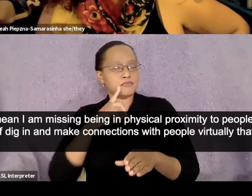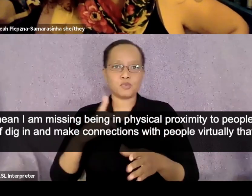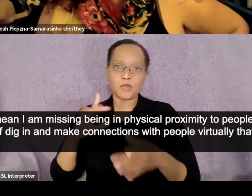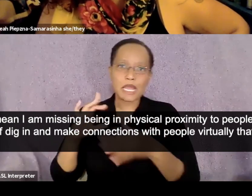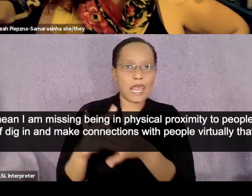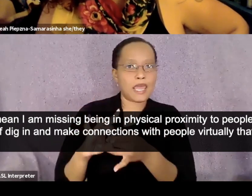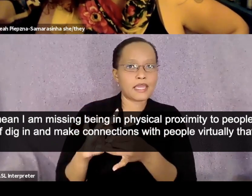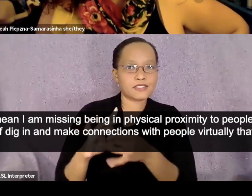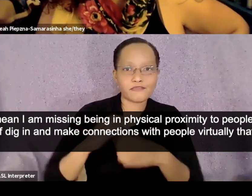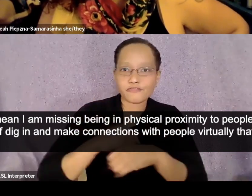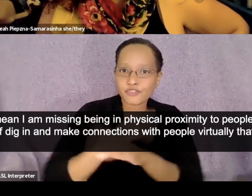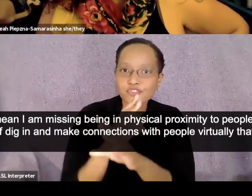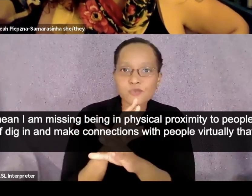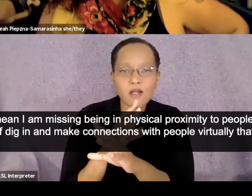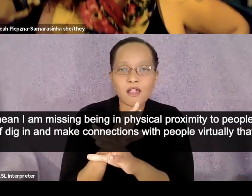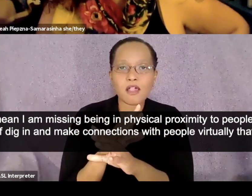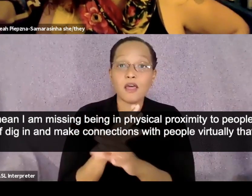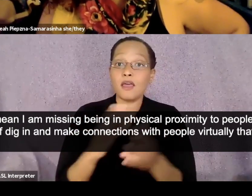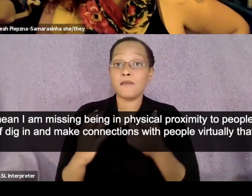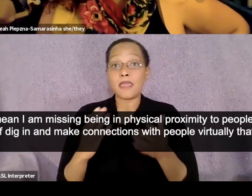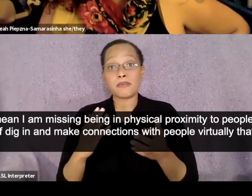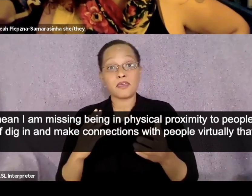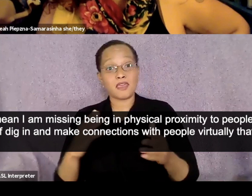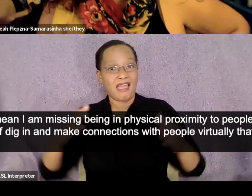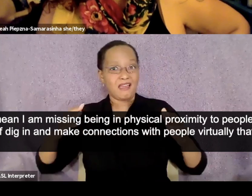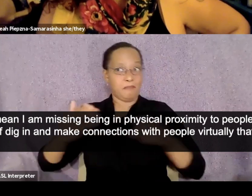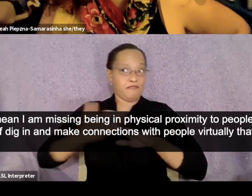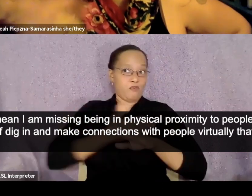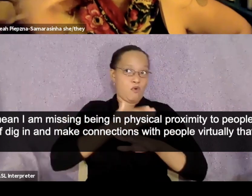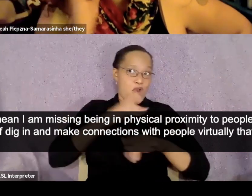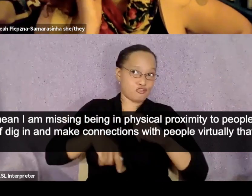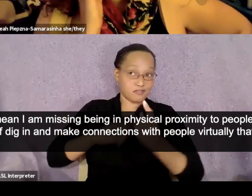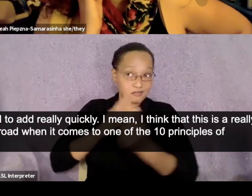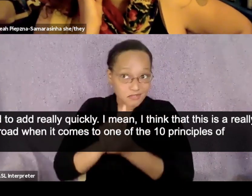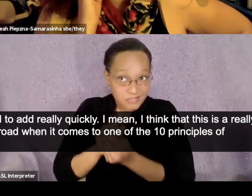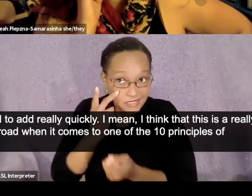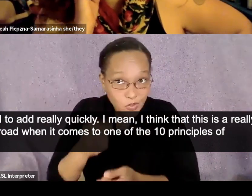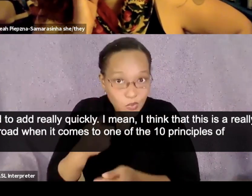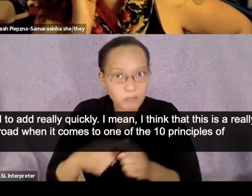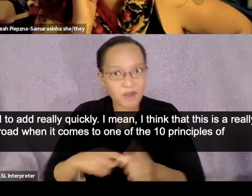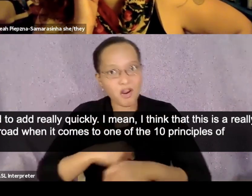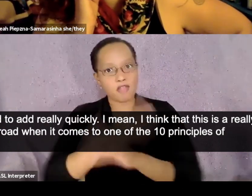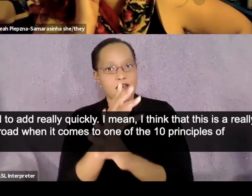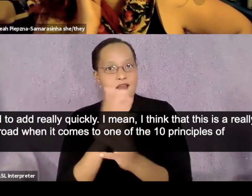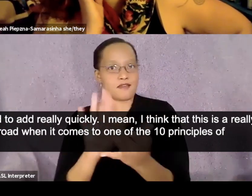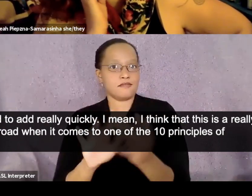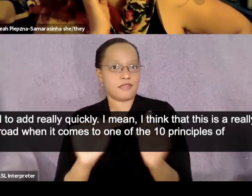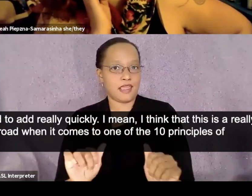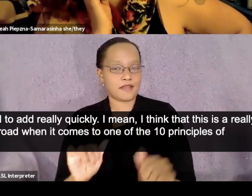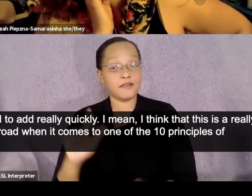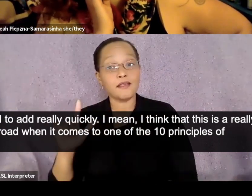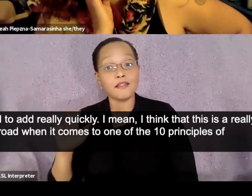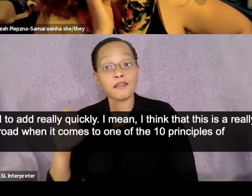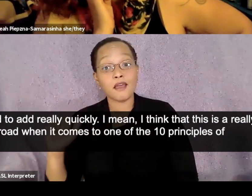with people virtually that maybe you haven't been able to before. Leah? Yeah, I just wanted to add really quickly. I mean, I